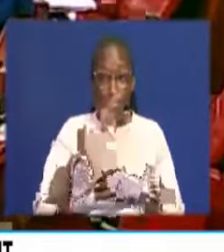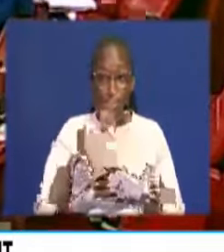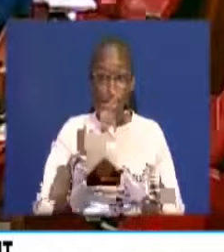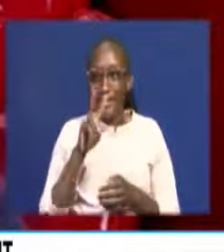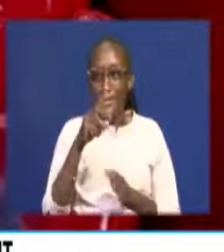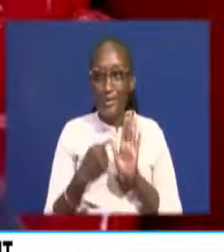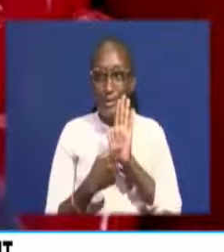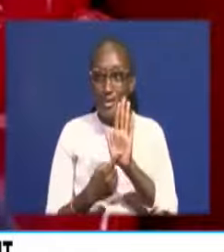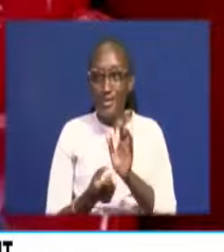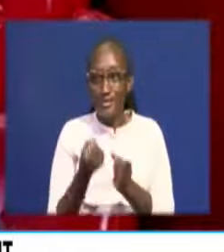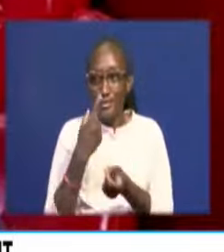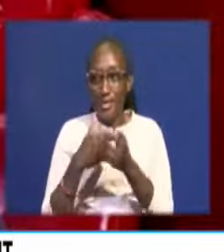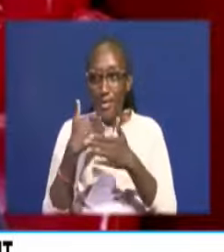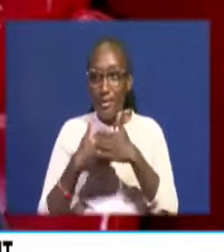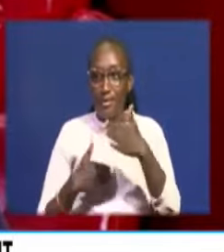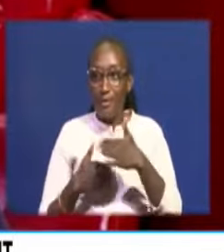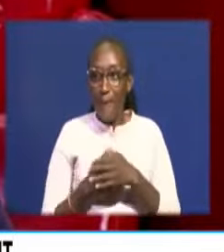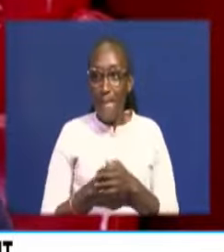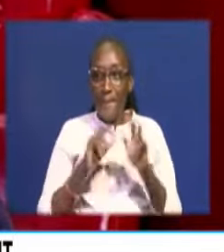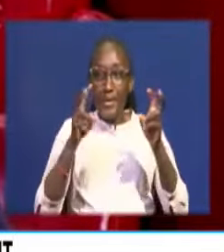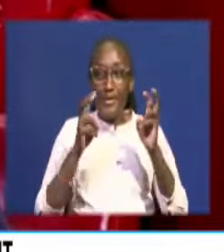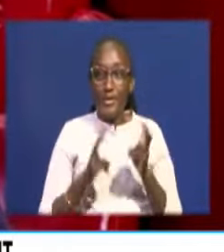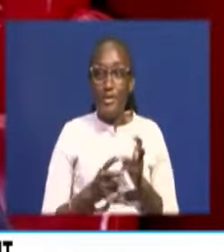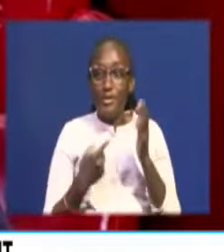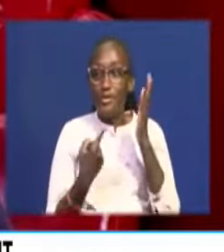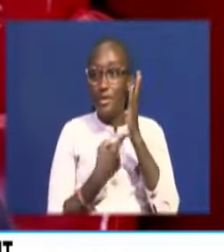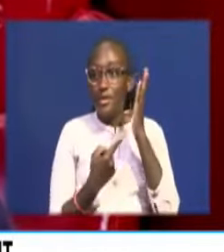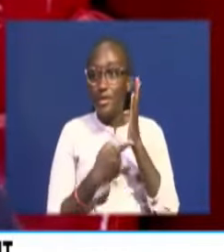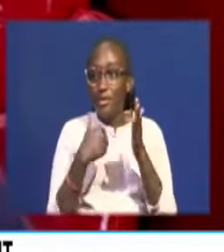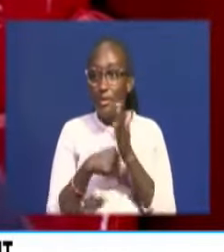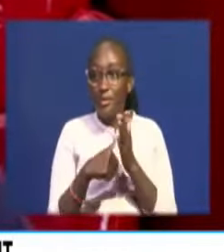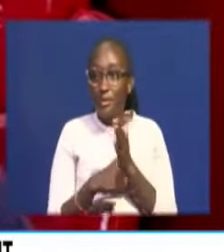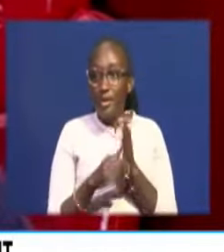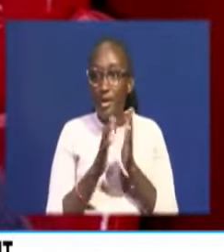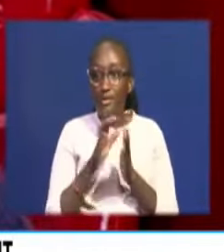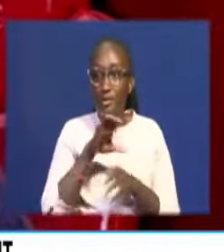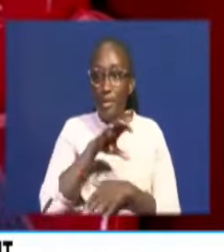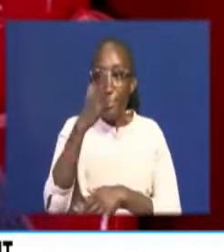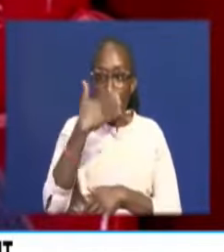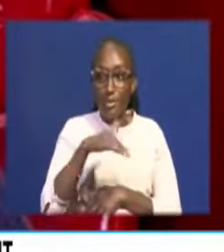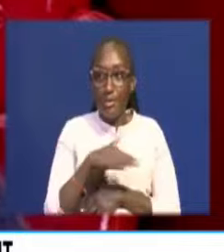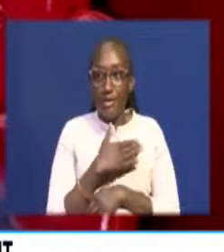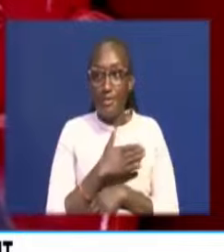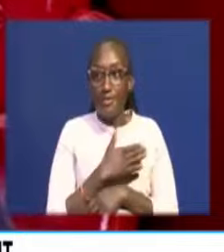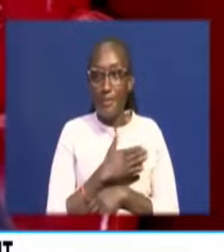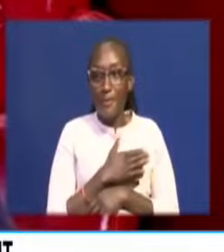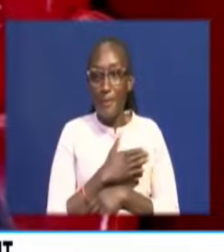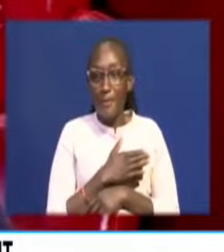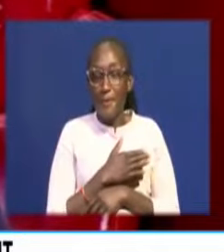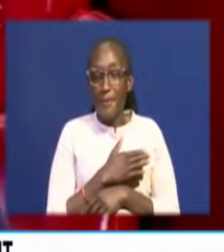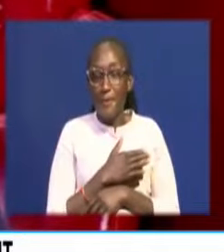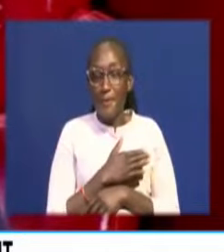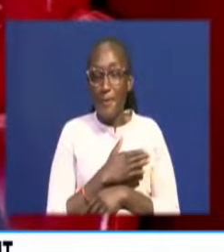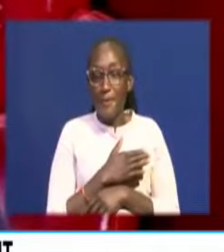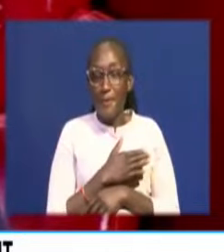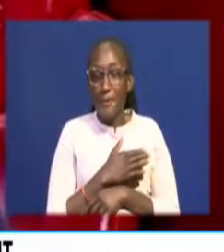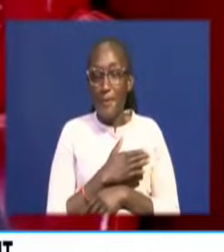two points have been raised prior on issues of technicalities, even from the County Assembly, Speaker. And when